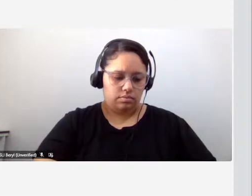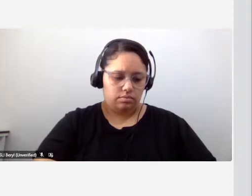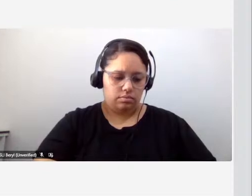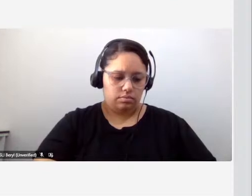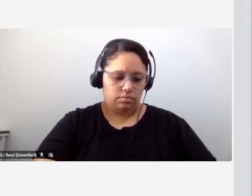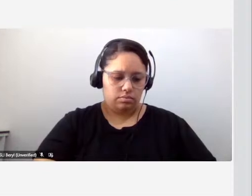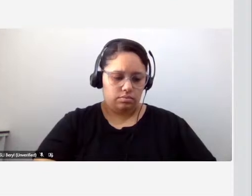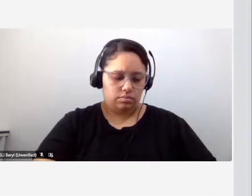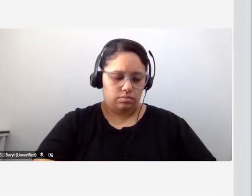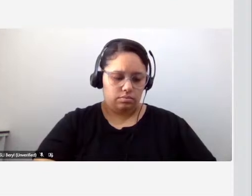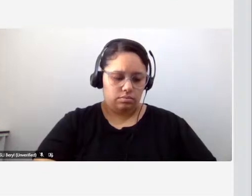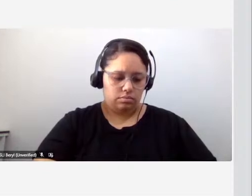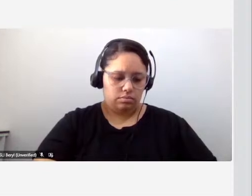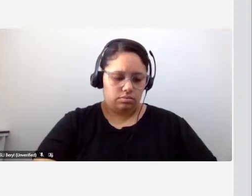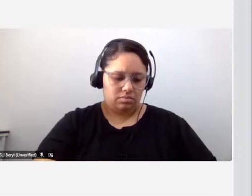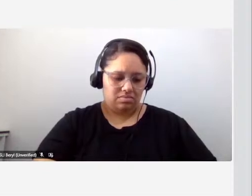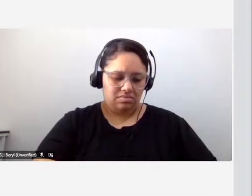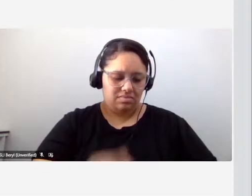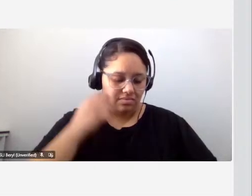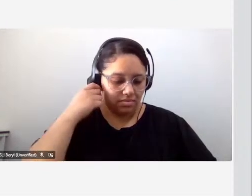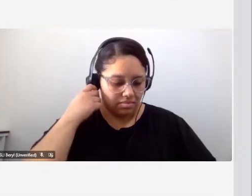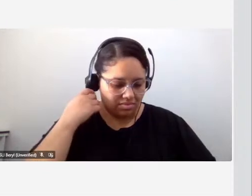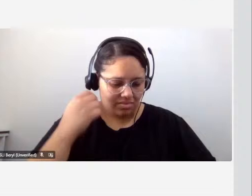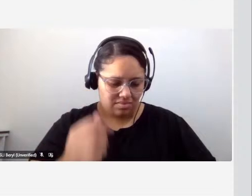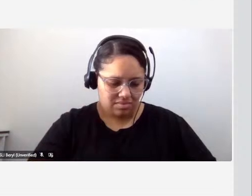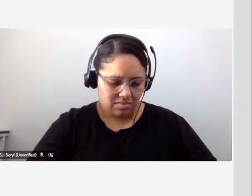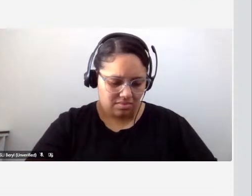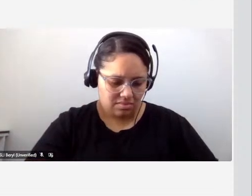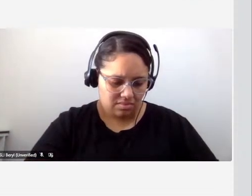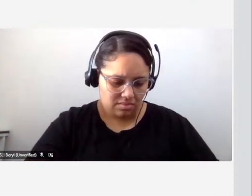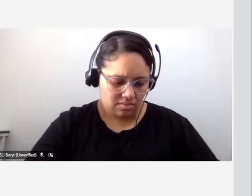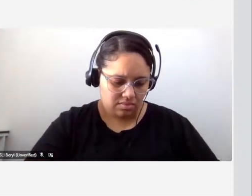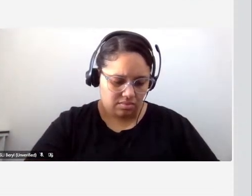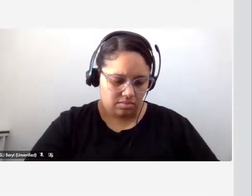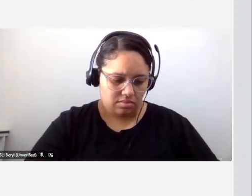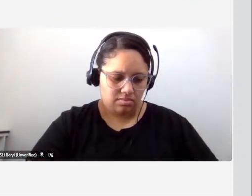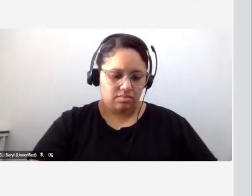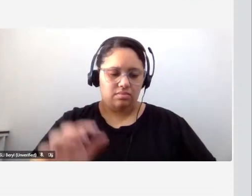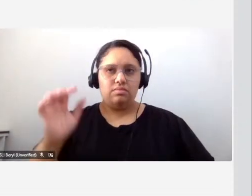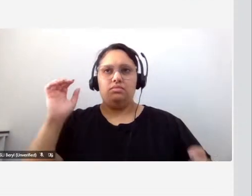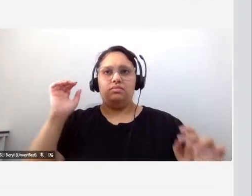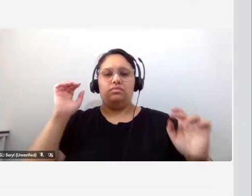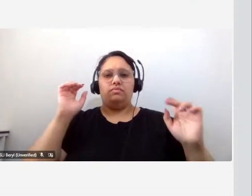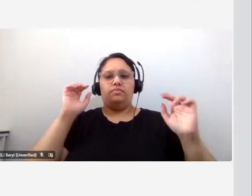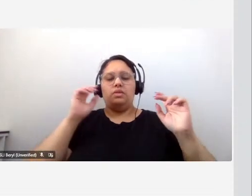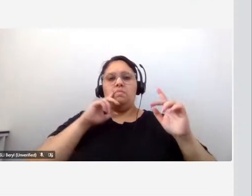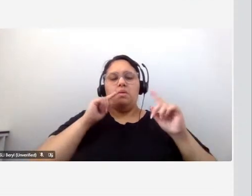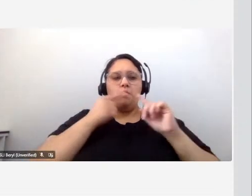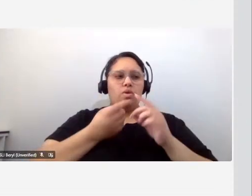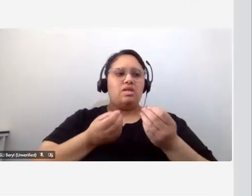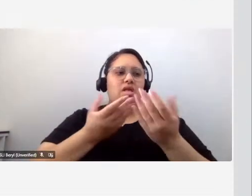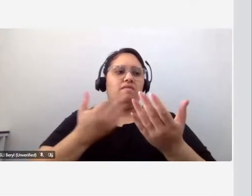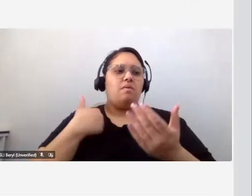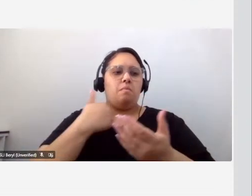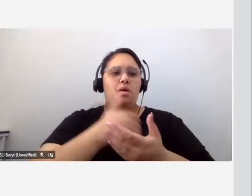overseas. And I have made the point to Member